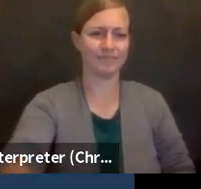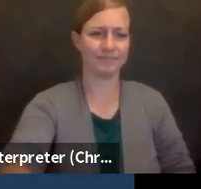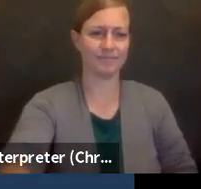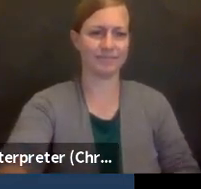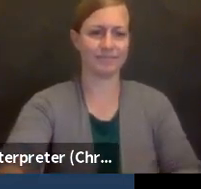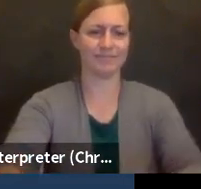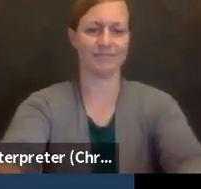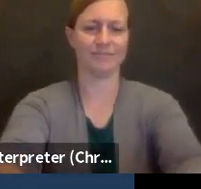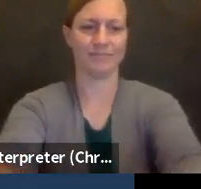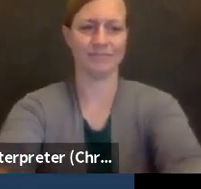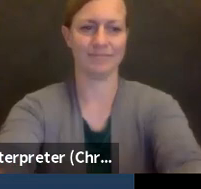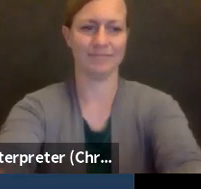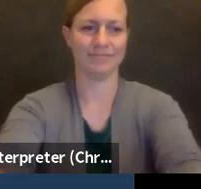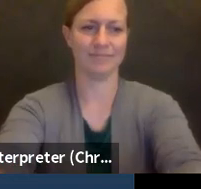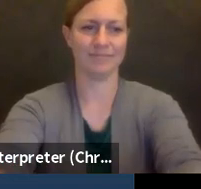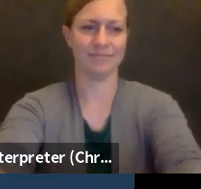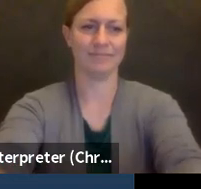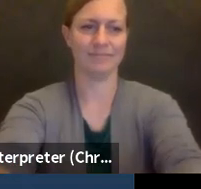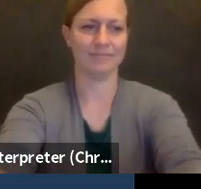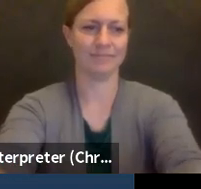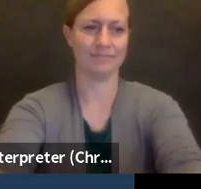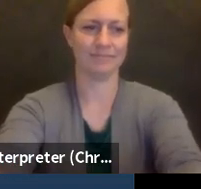For OA2 is